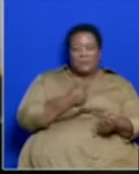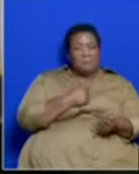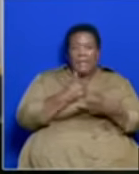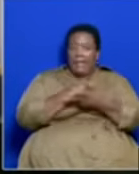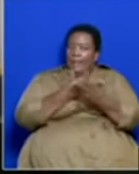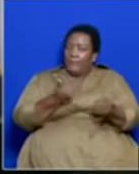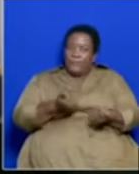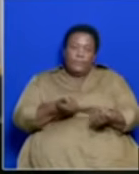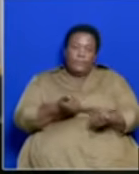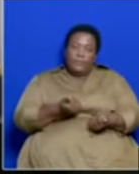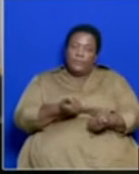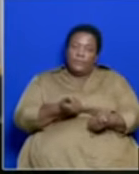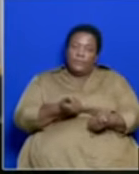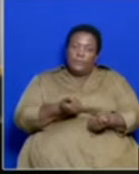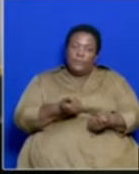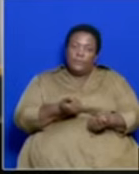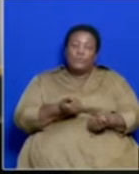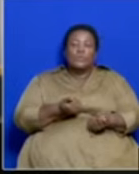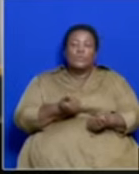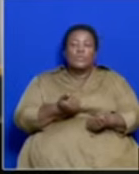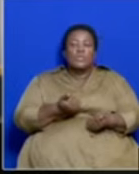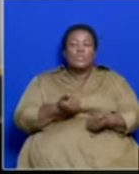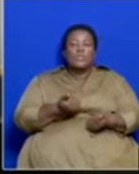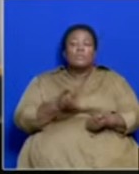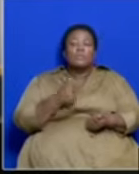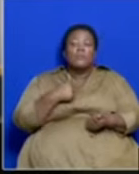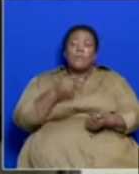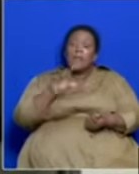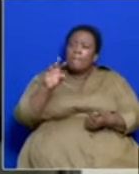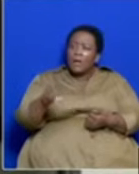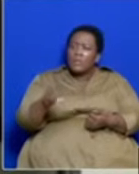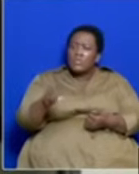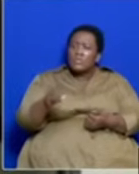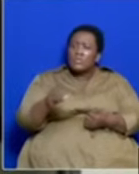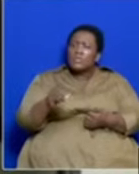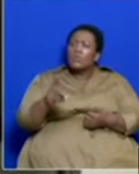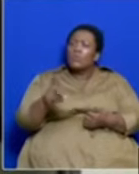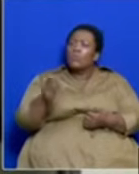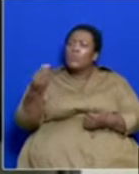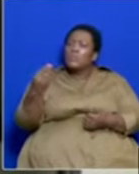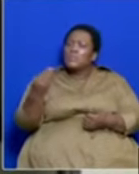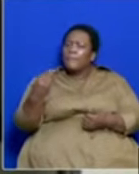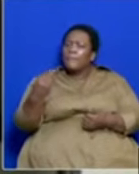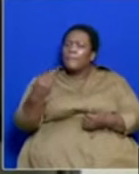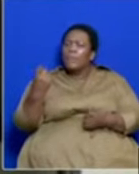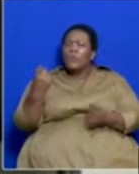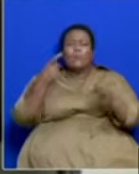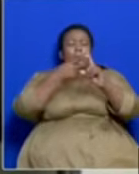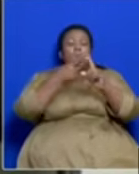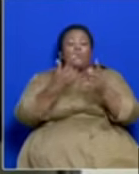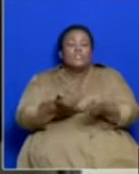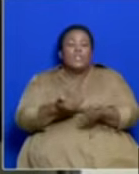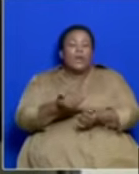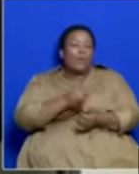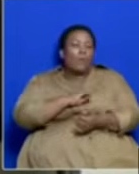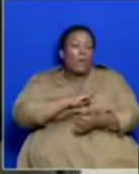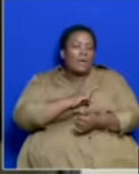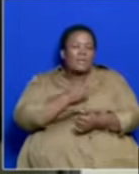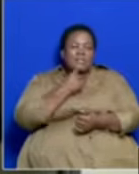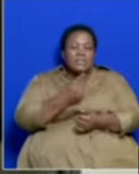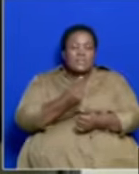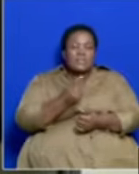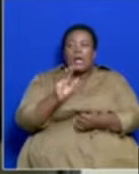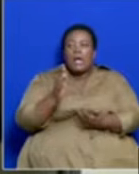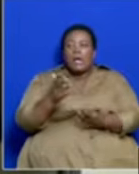at which time, and when I asked her through WhatsApp, what was the purpose for now? She said it was because of civil